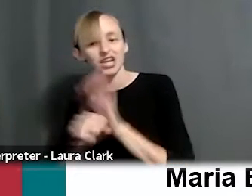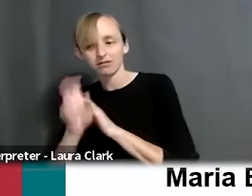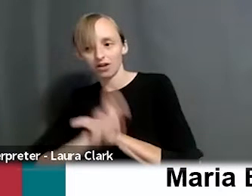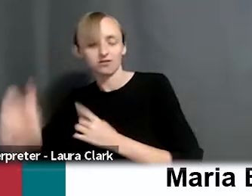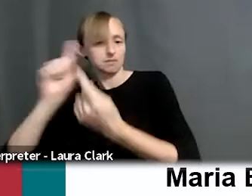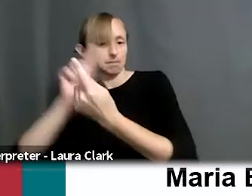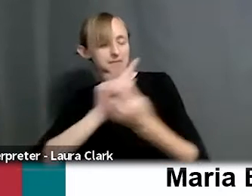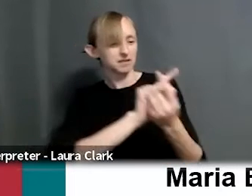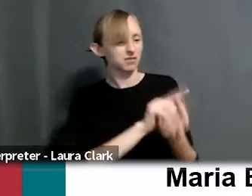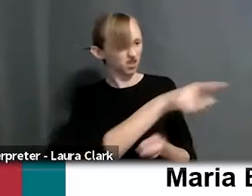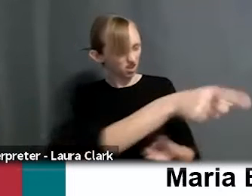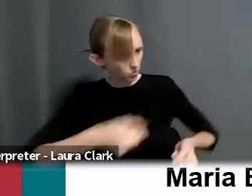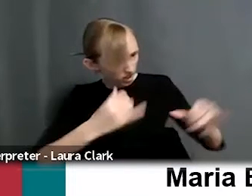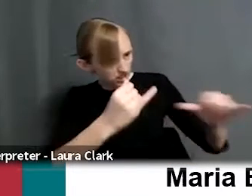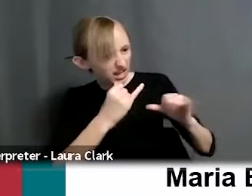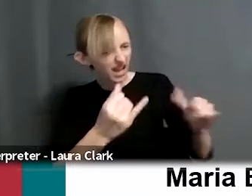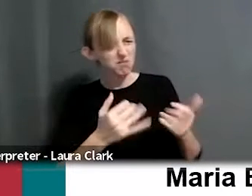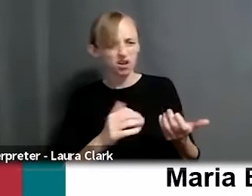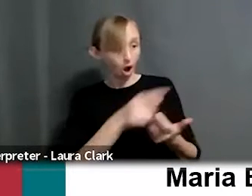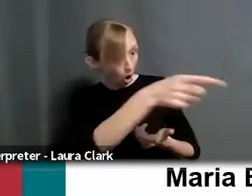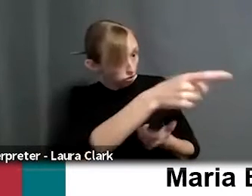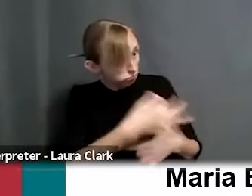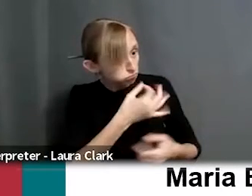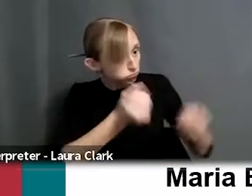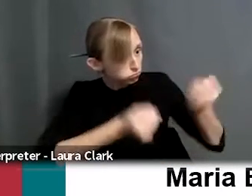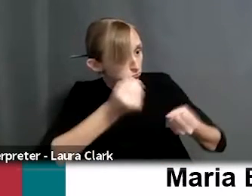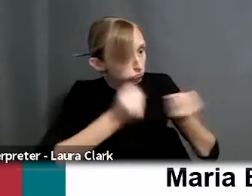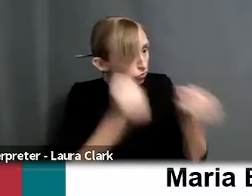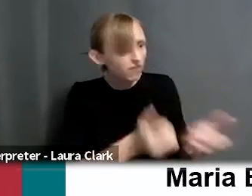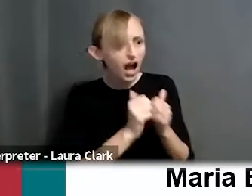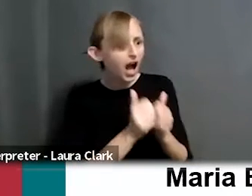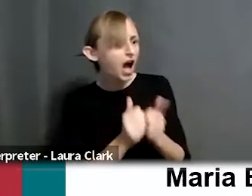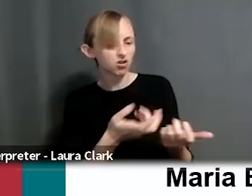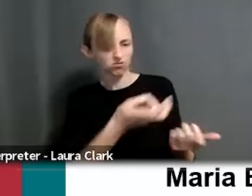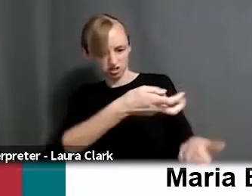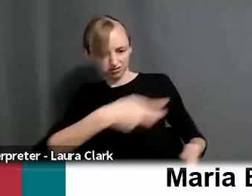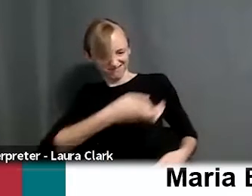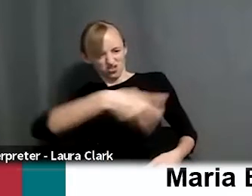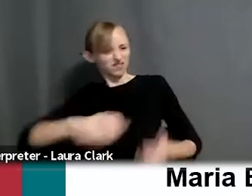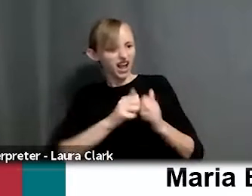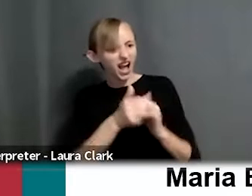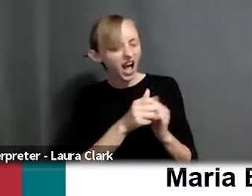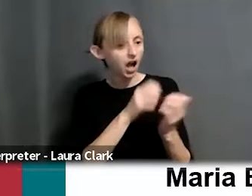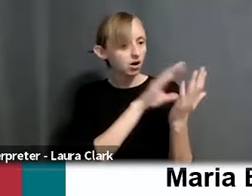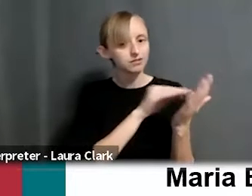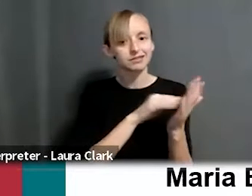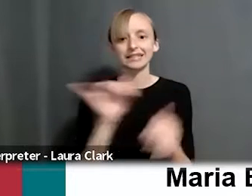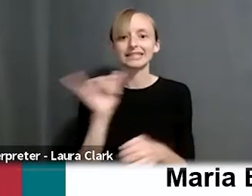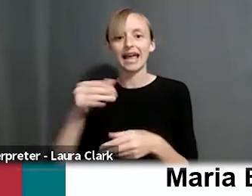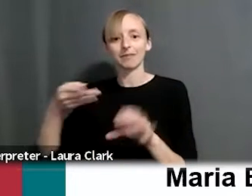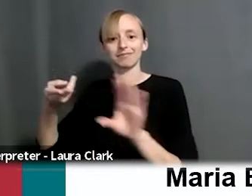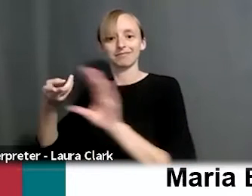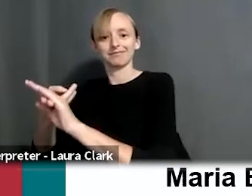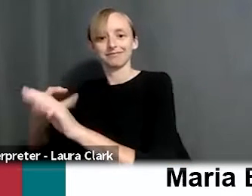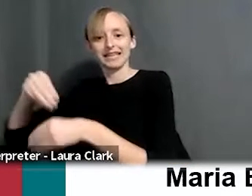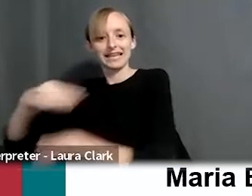use wheelchairs on how to drive a car, how to transfer. So all the skills they would have learned in inpatient, they're taking out into